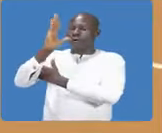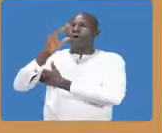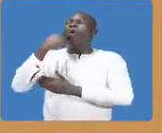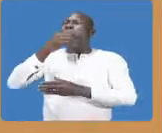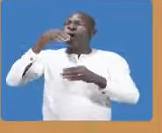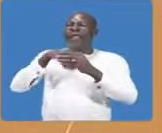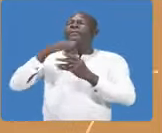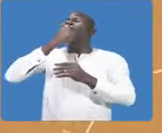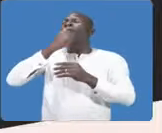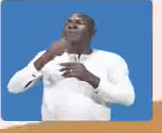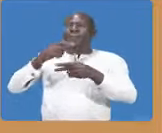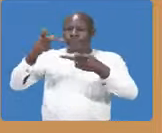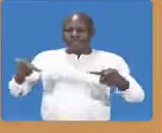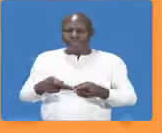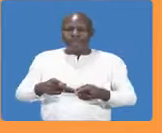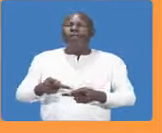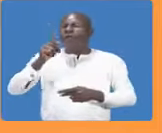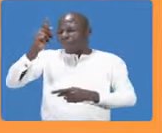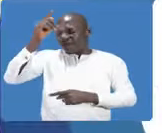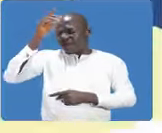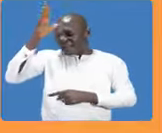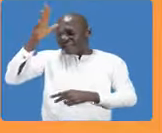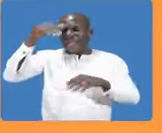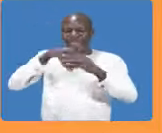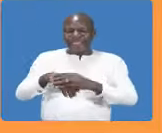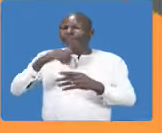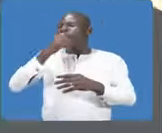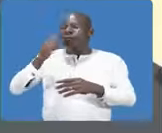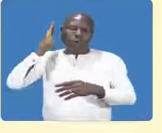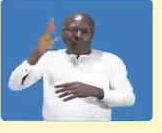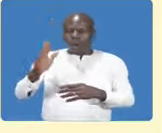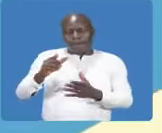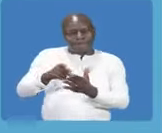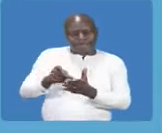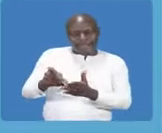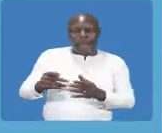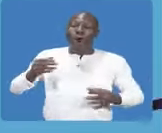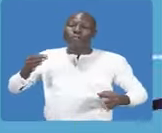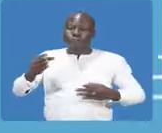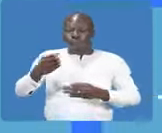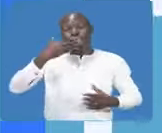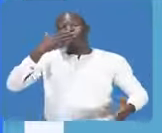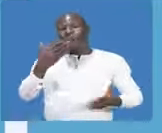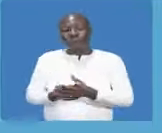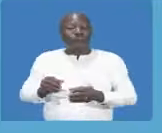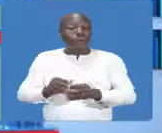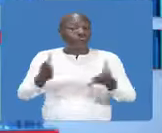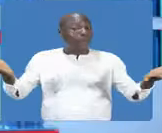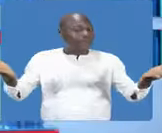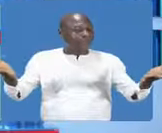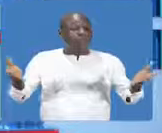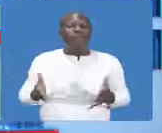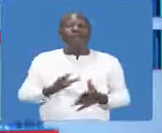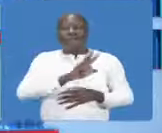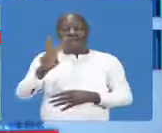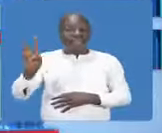who is in the secret place, and your father who sits in secret will reward you openly. Yemidika kind of verse 7. She